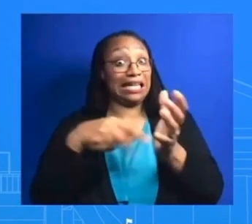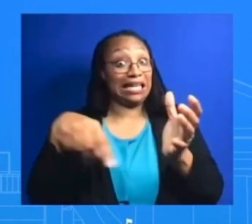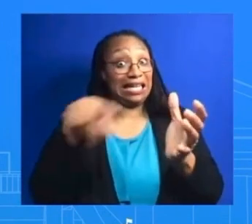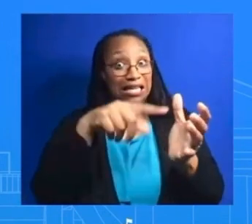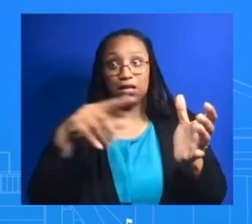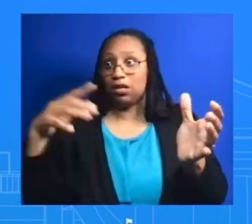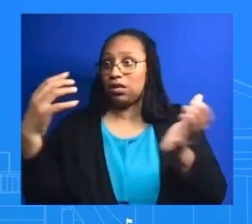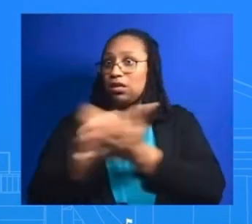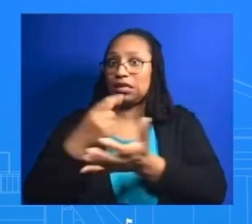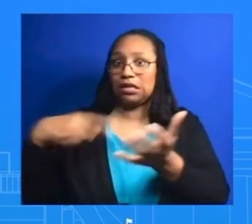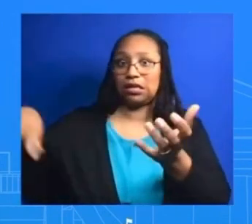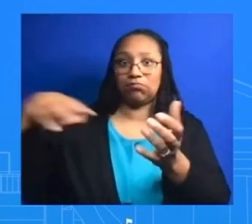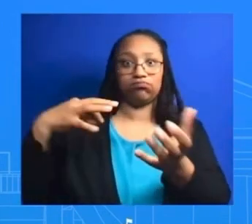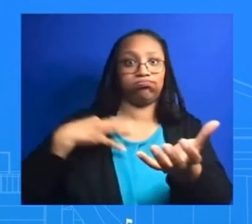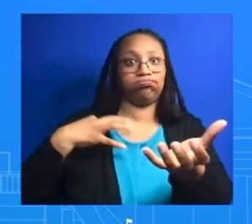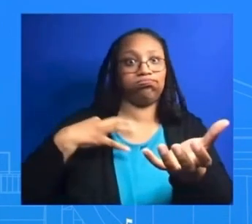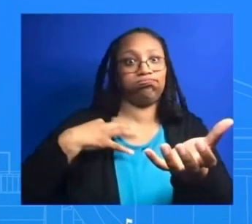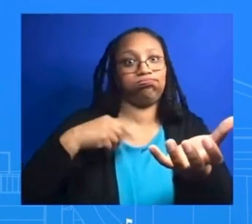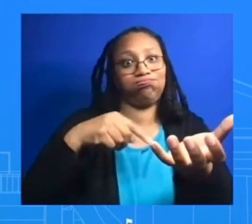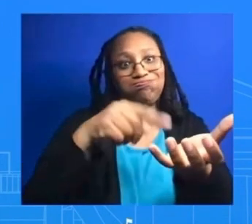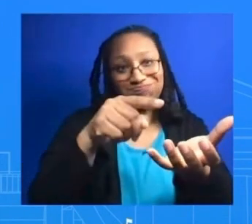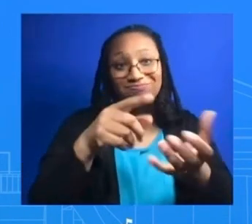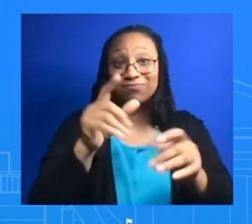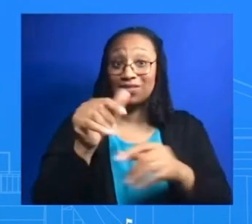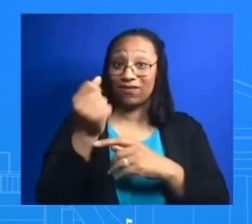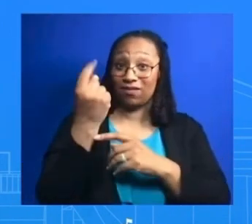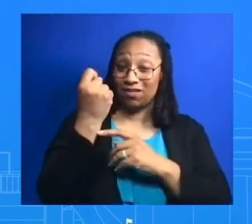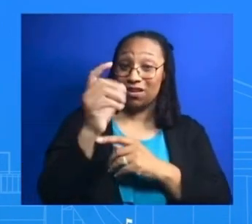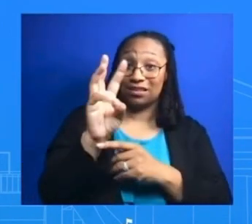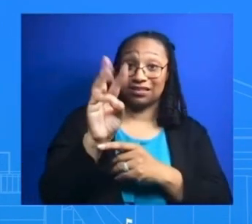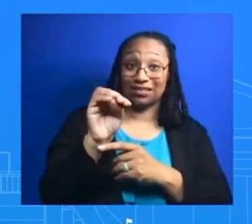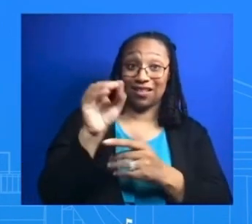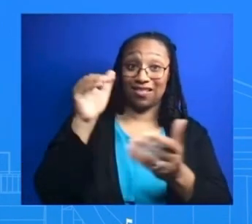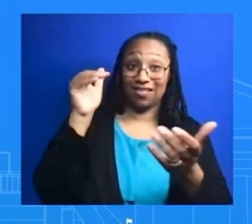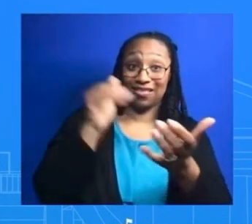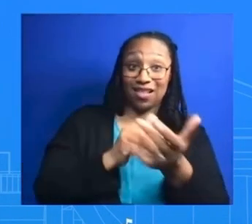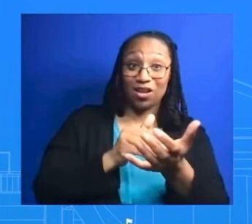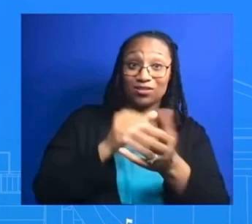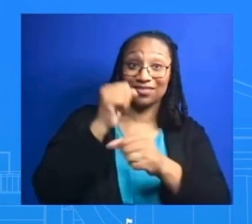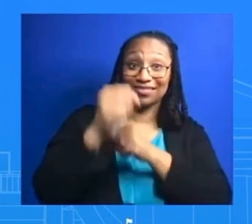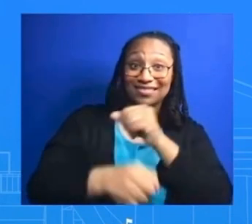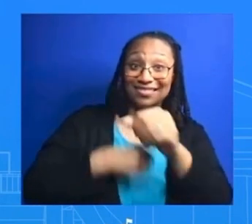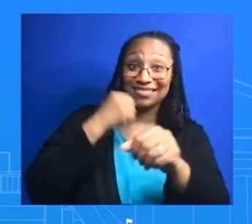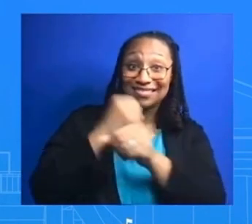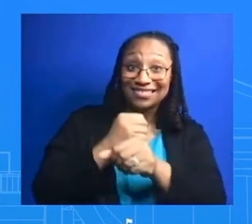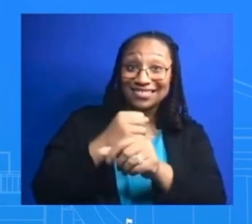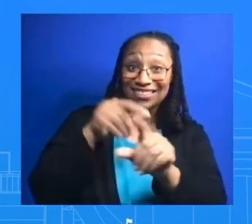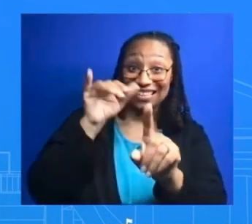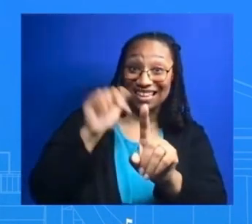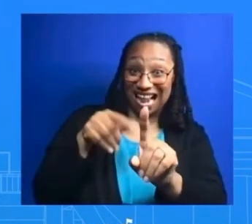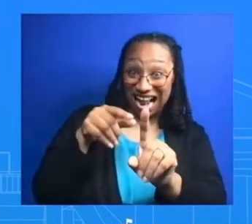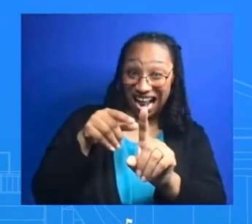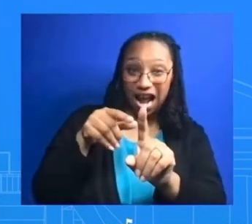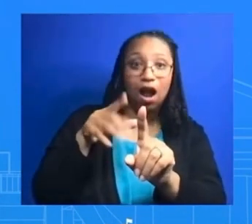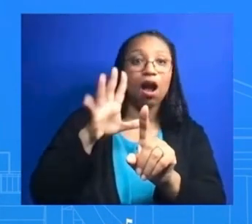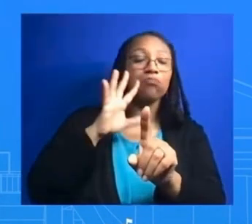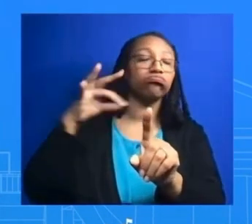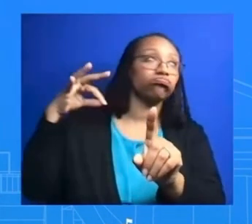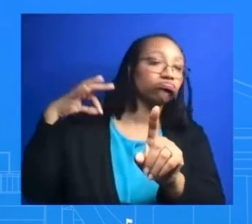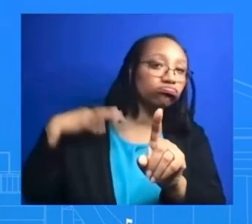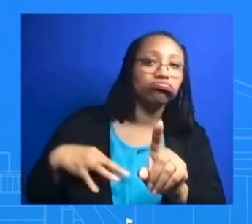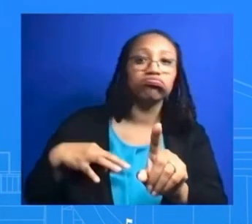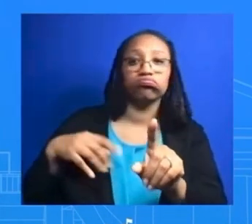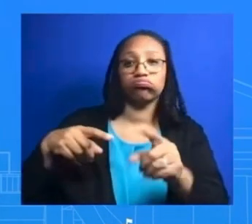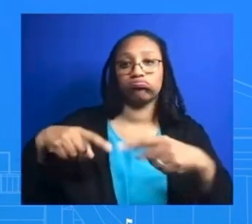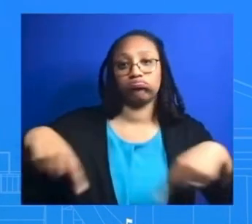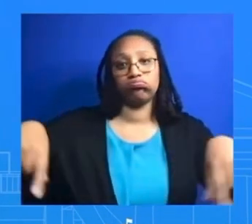year, people from families making $60,000 a year or less, get that additional bump. which is going to open up the doors for higher education for them. So we're trying to come at this from both ends. We're